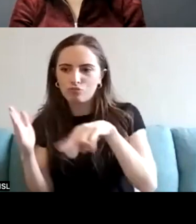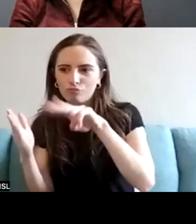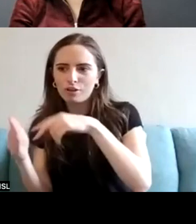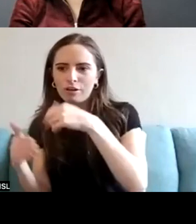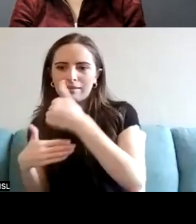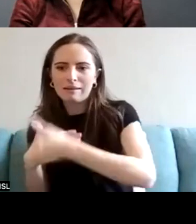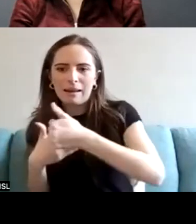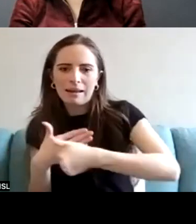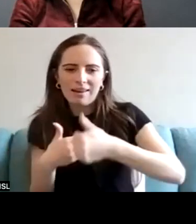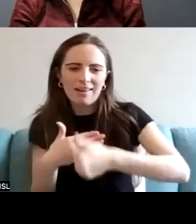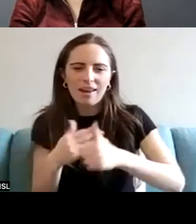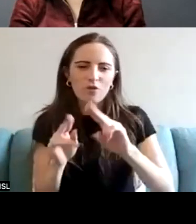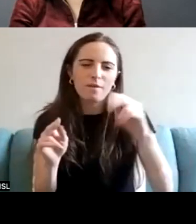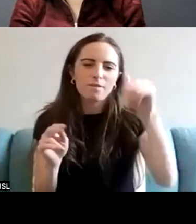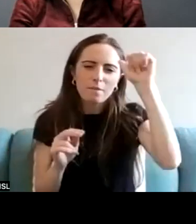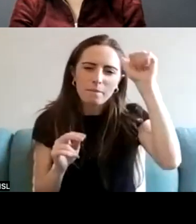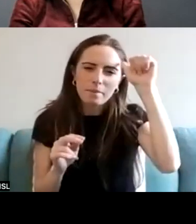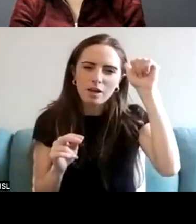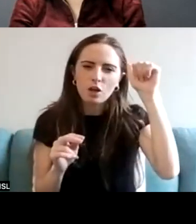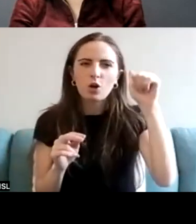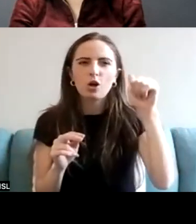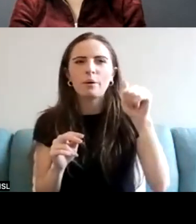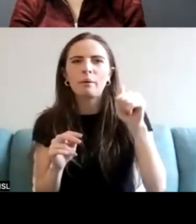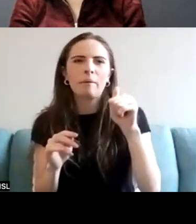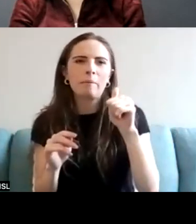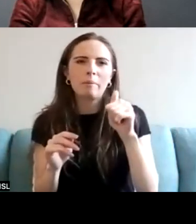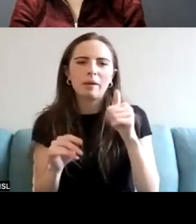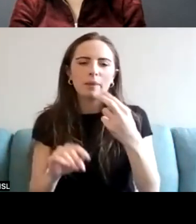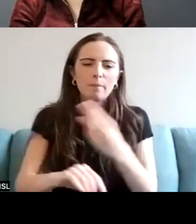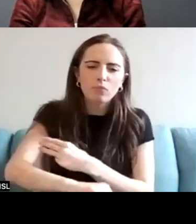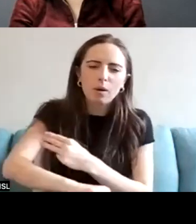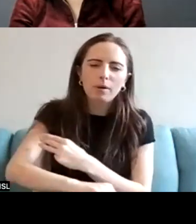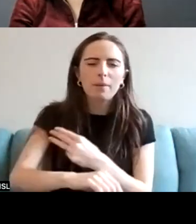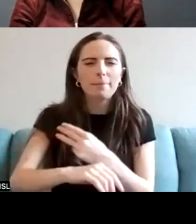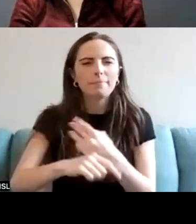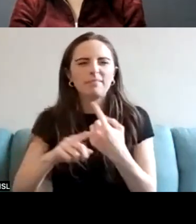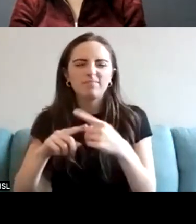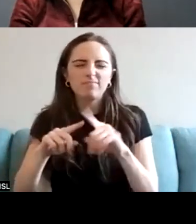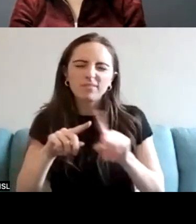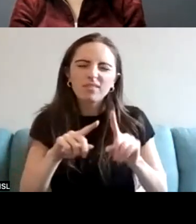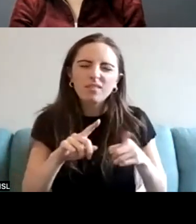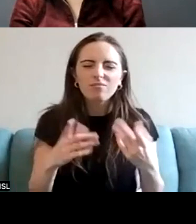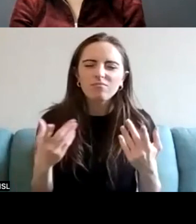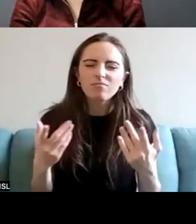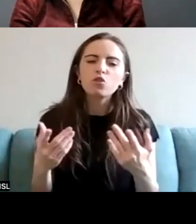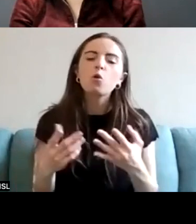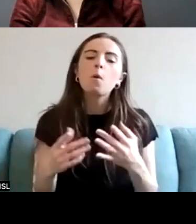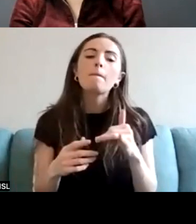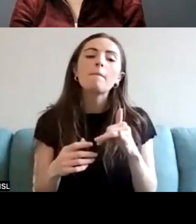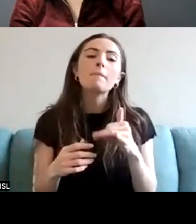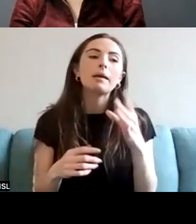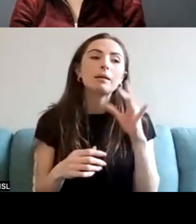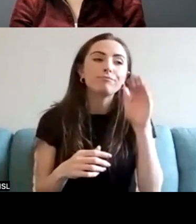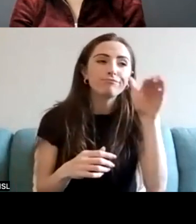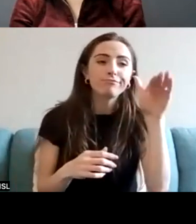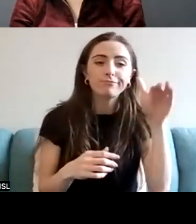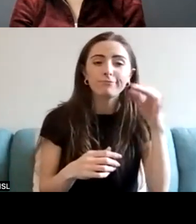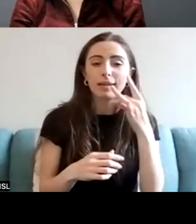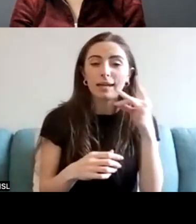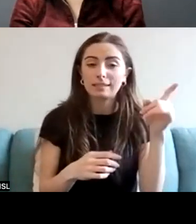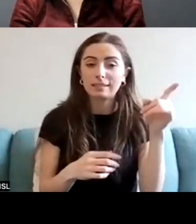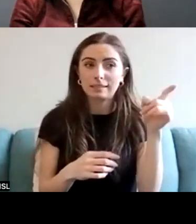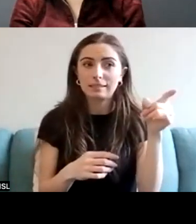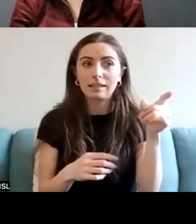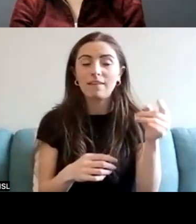be familiar with, you know, the quirks that some screen readers have. So see if you can find someone to test